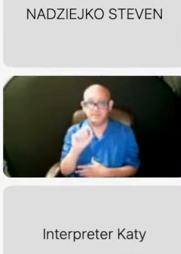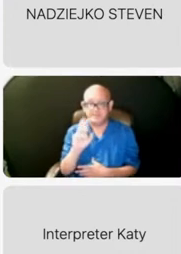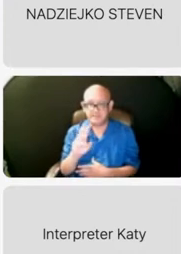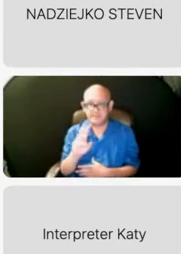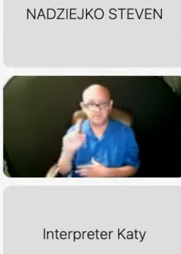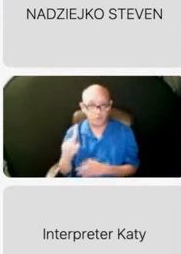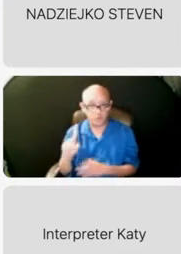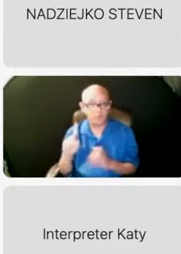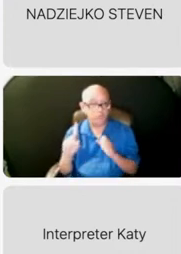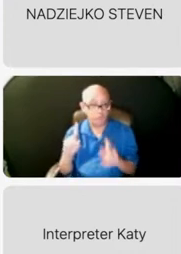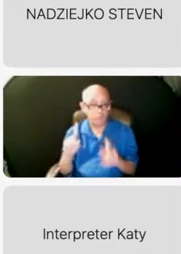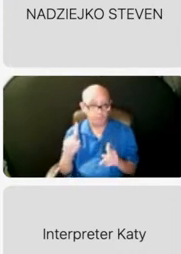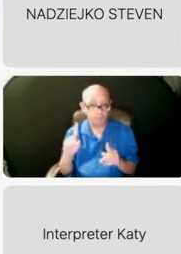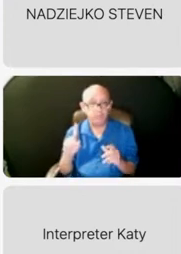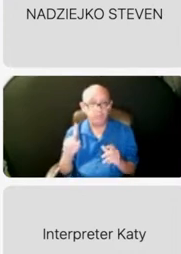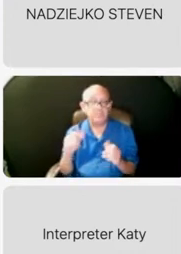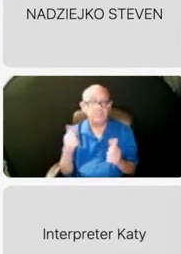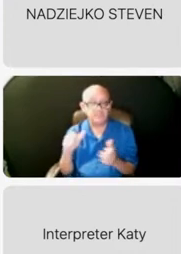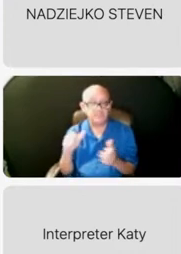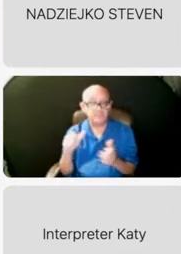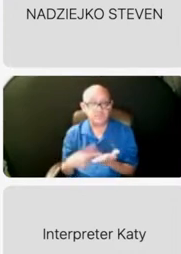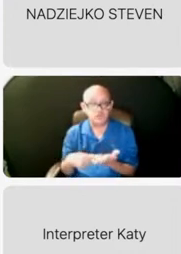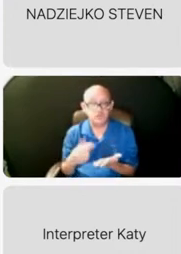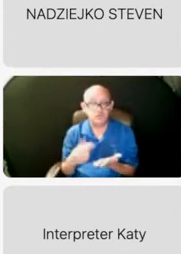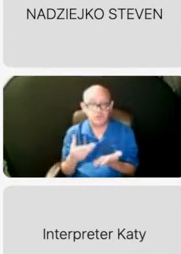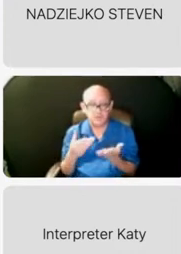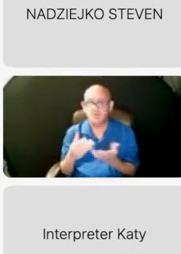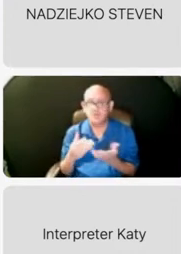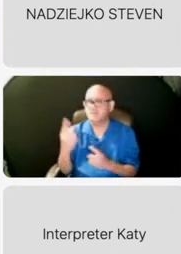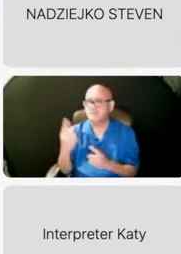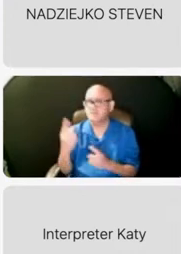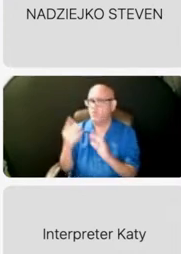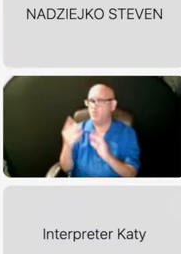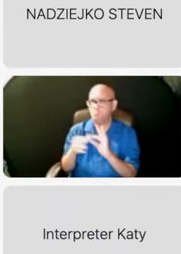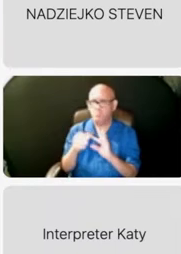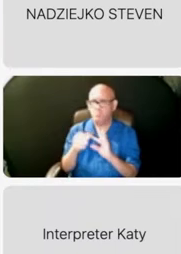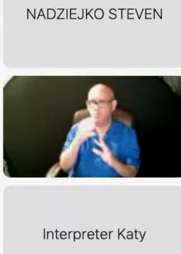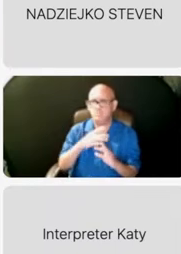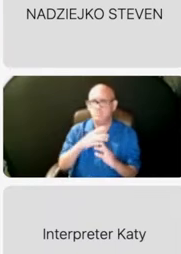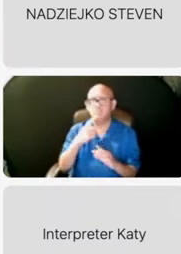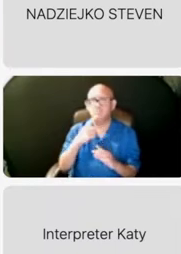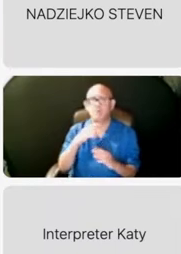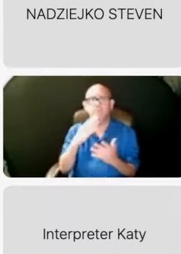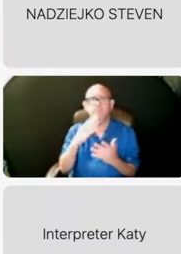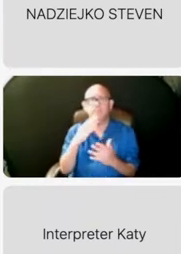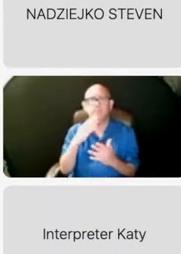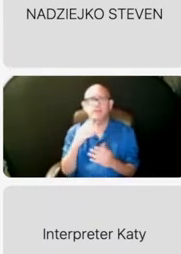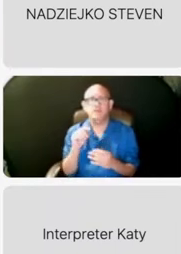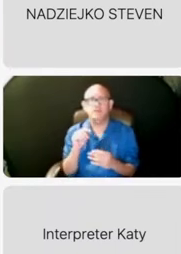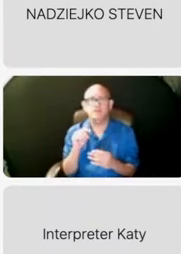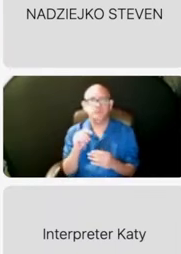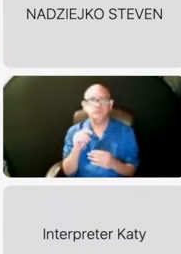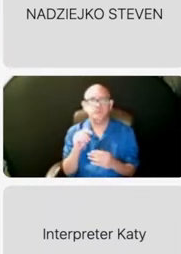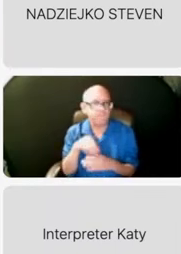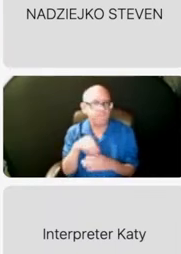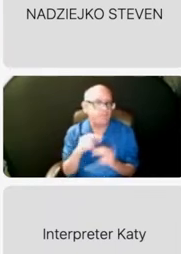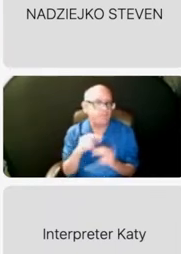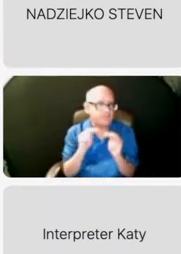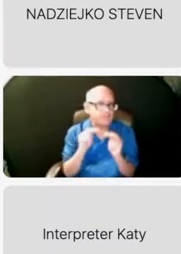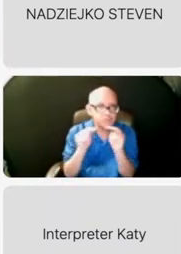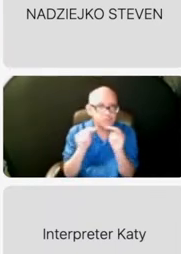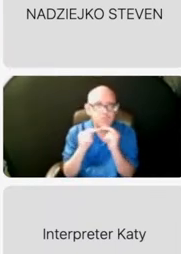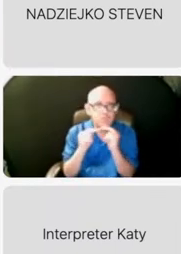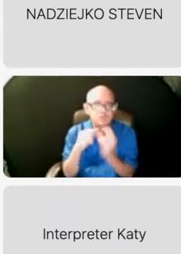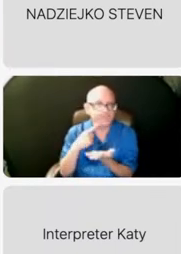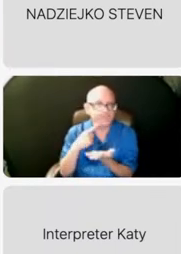discussion i just want to thank um everyone involved in the uh negotiations and uh for